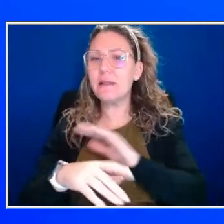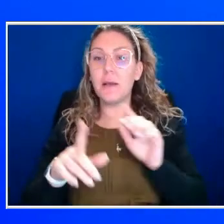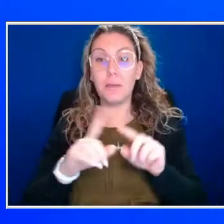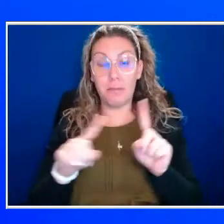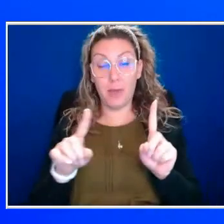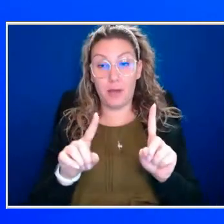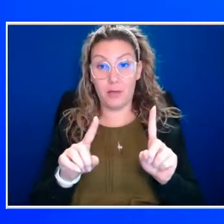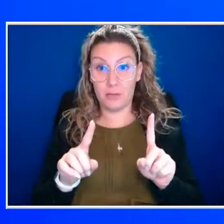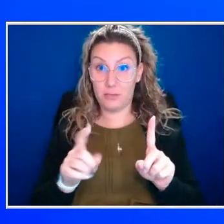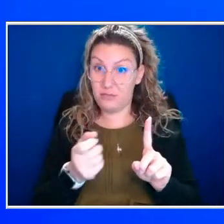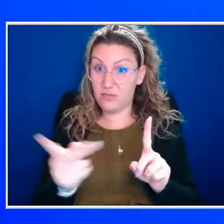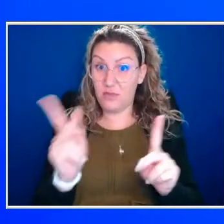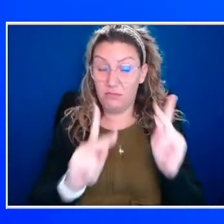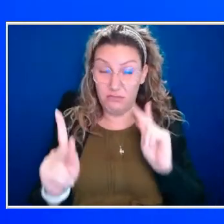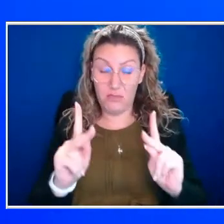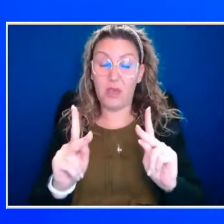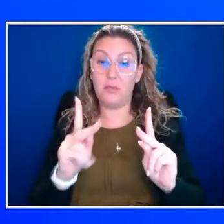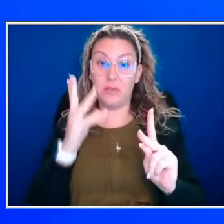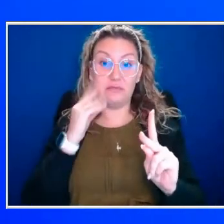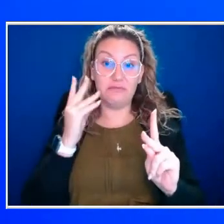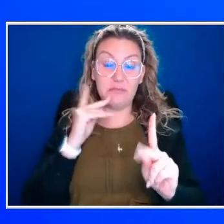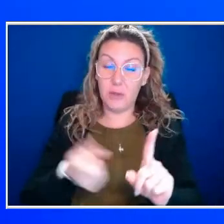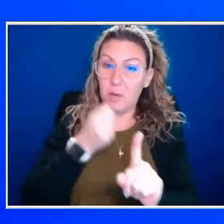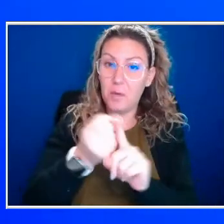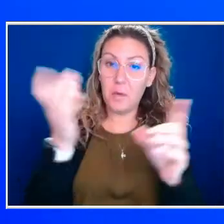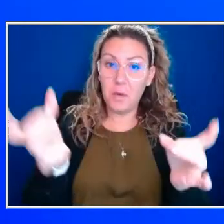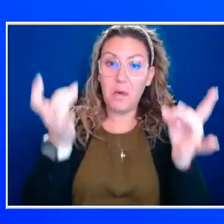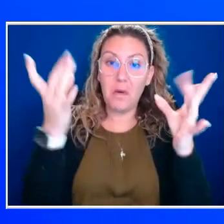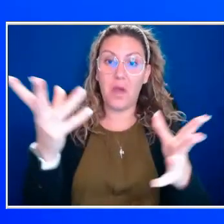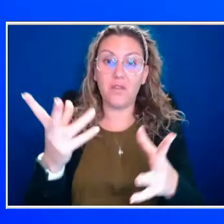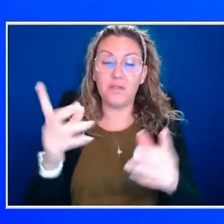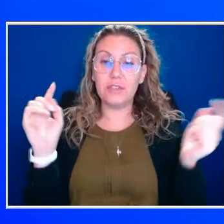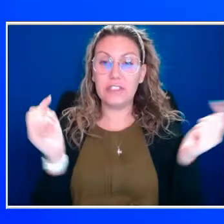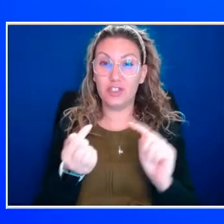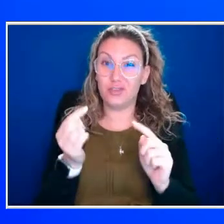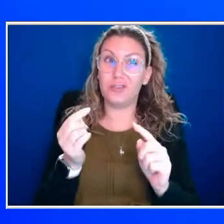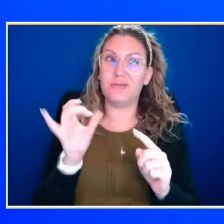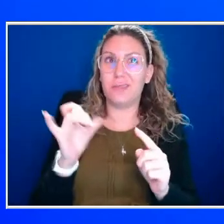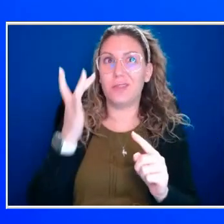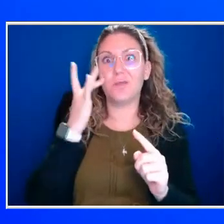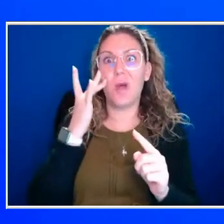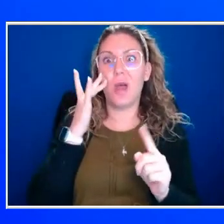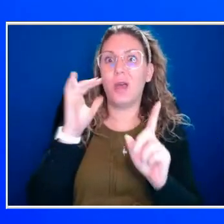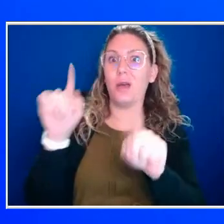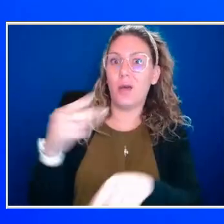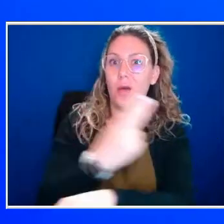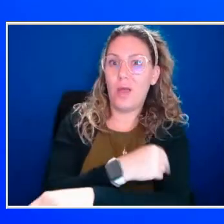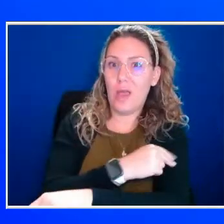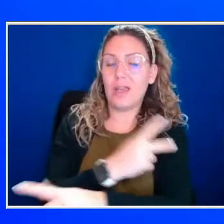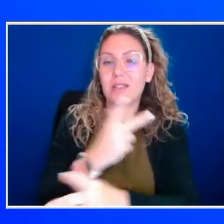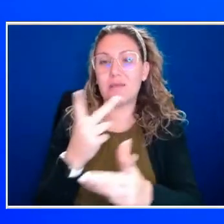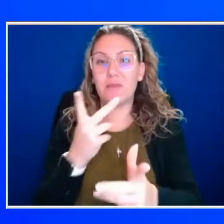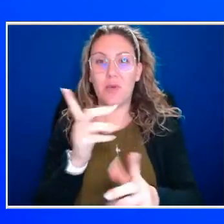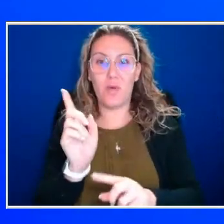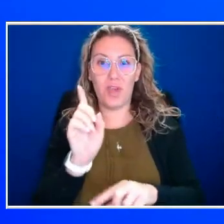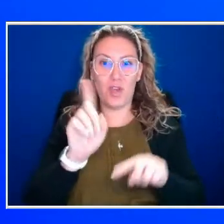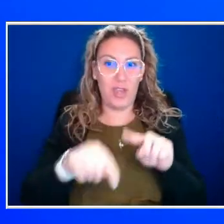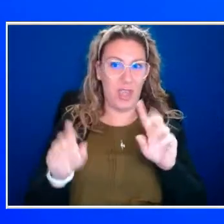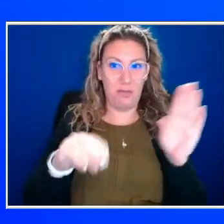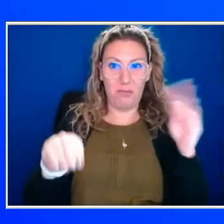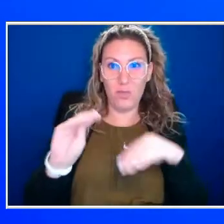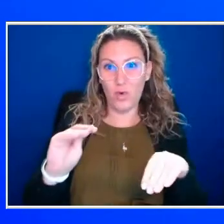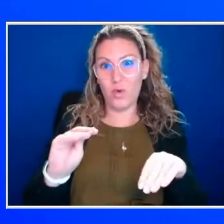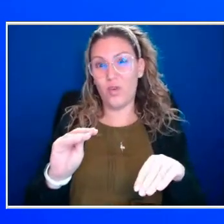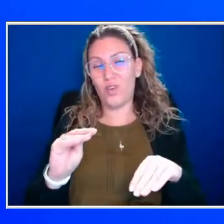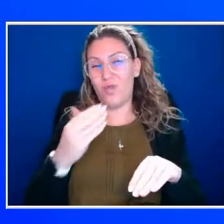injuries, and those real injuries are the things that A, land you in the hospital, B, land you in a place where you can't move as well, and then you start sort